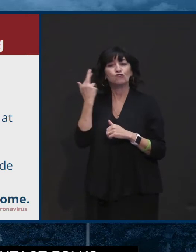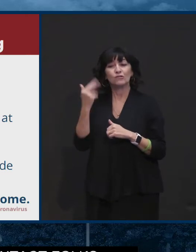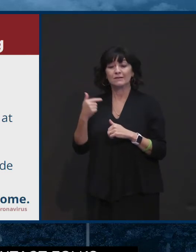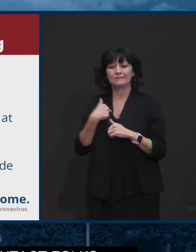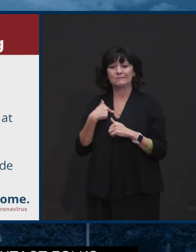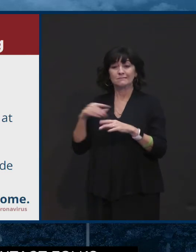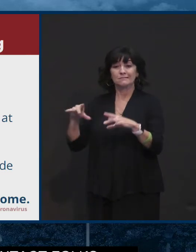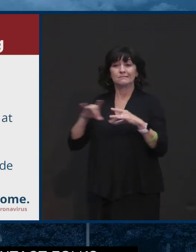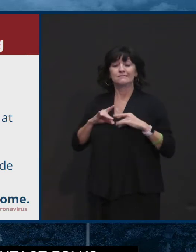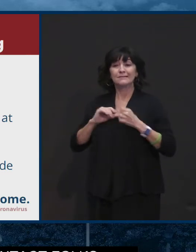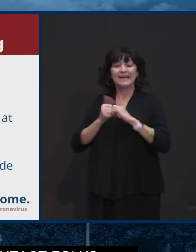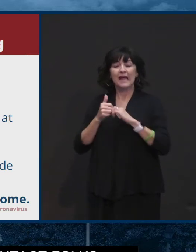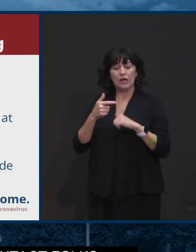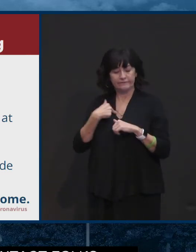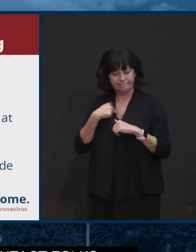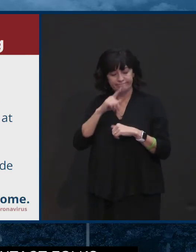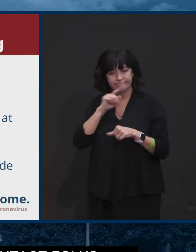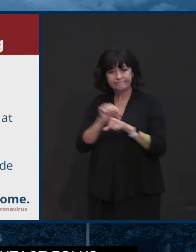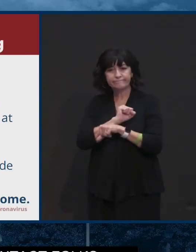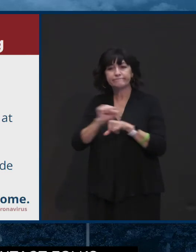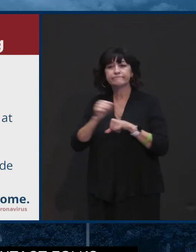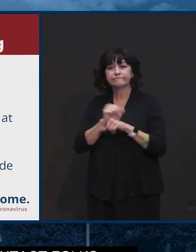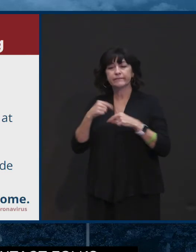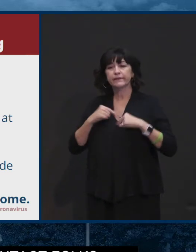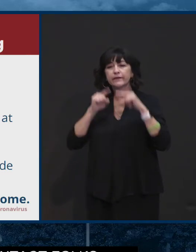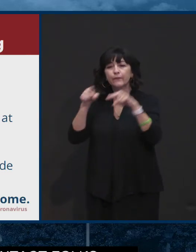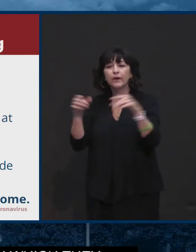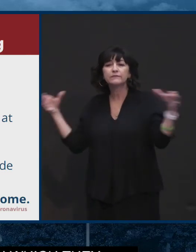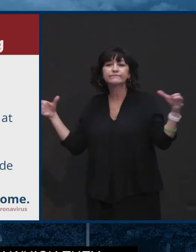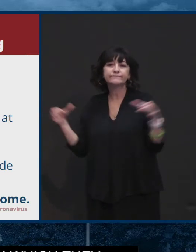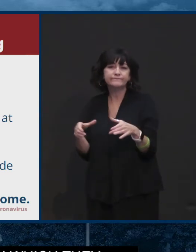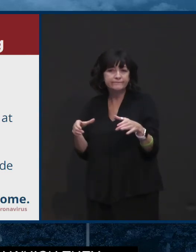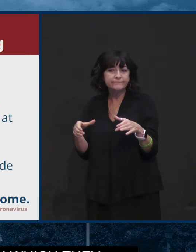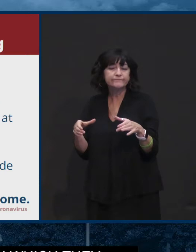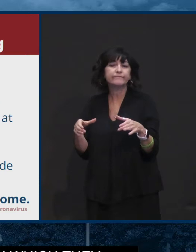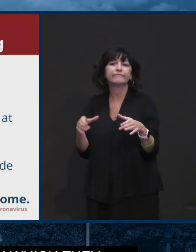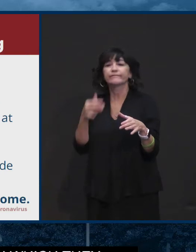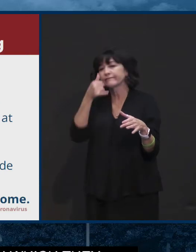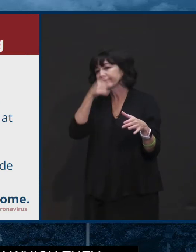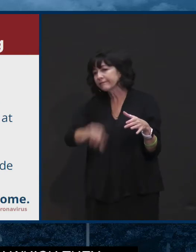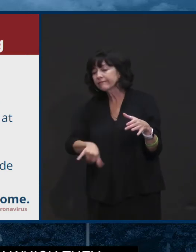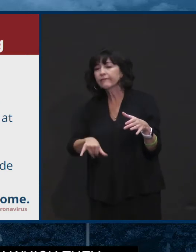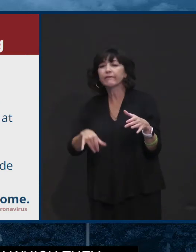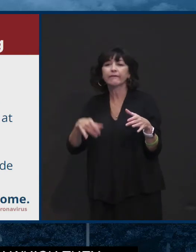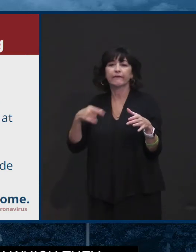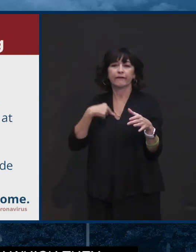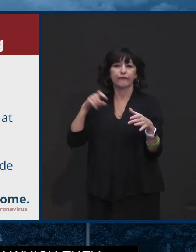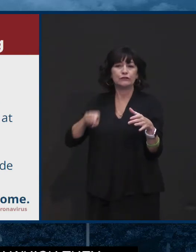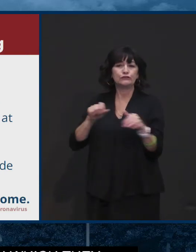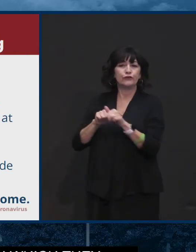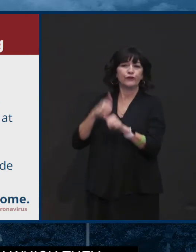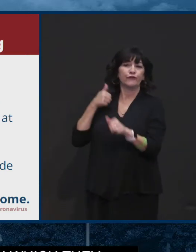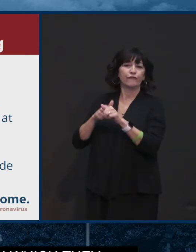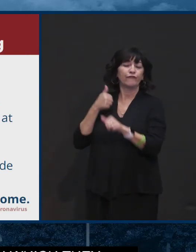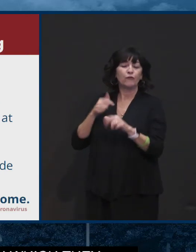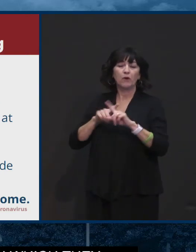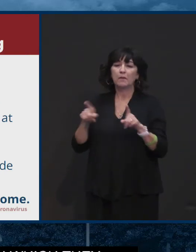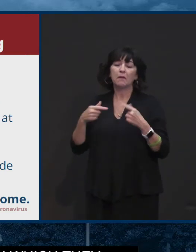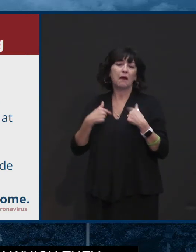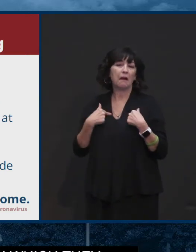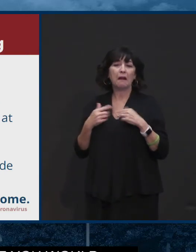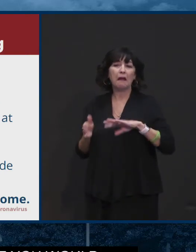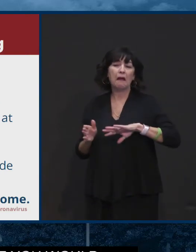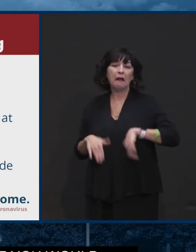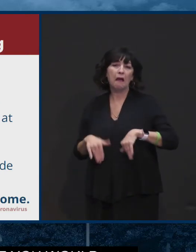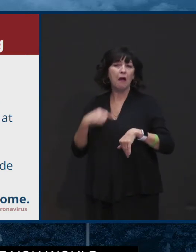they're often social events like you would have around Thanksgiving and other places in